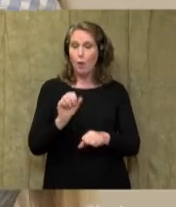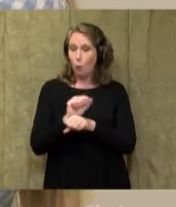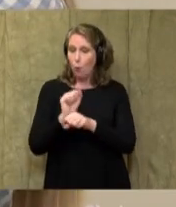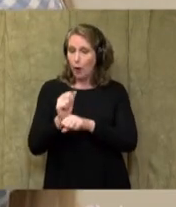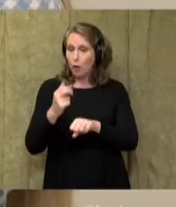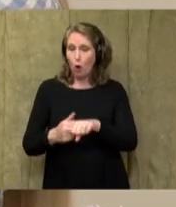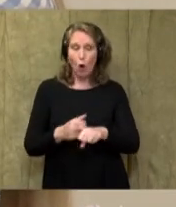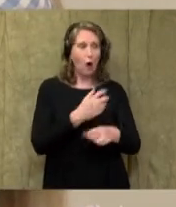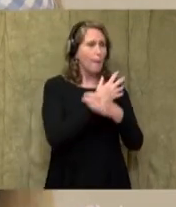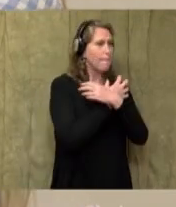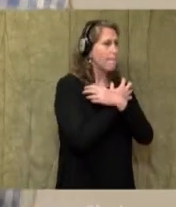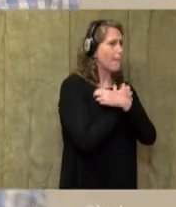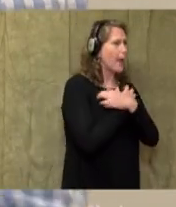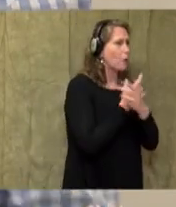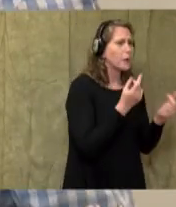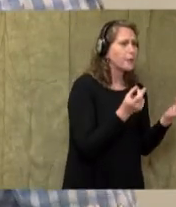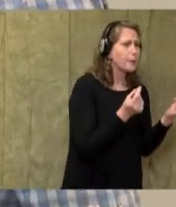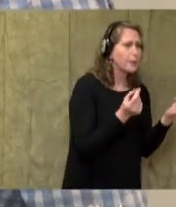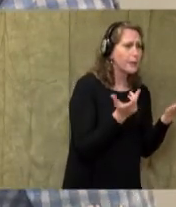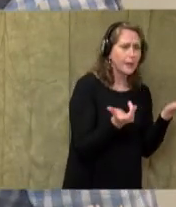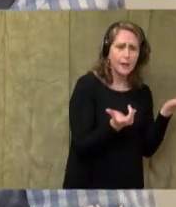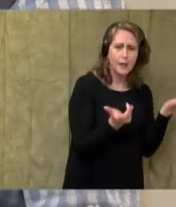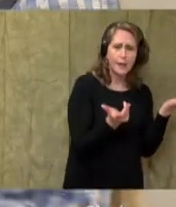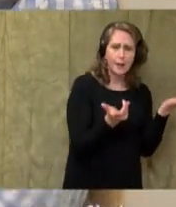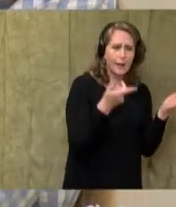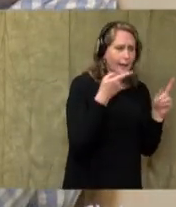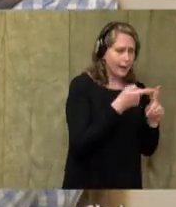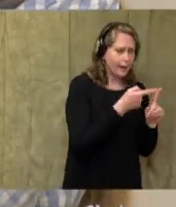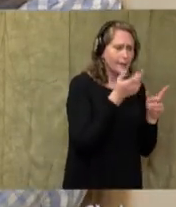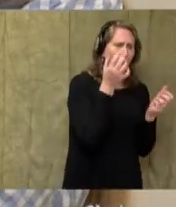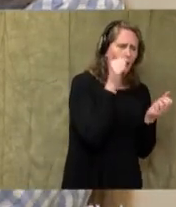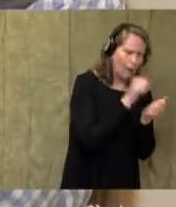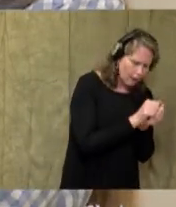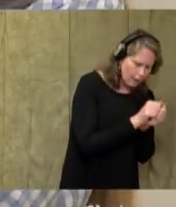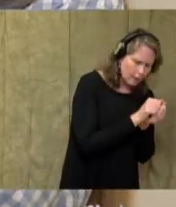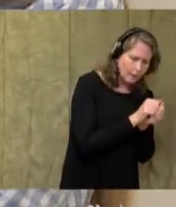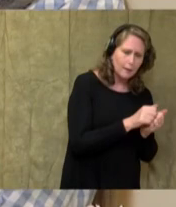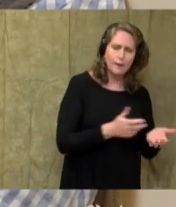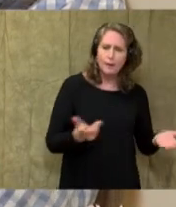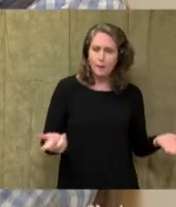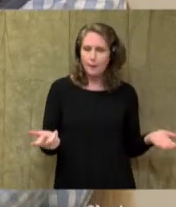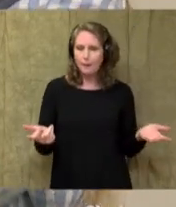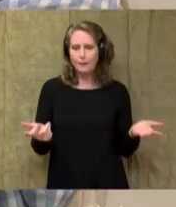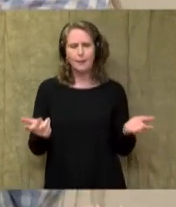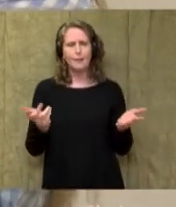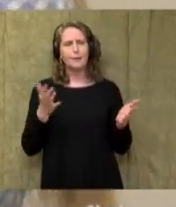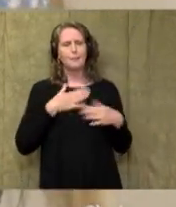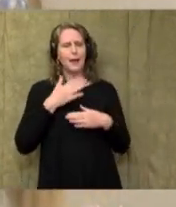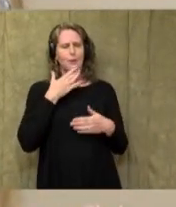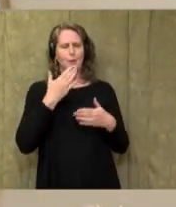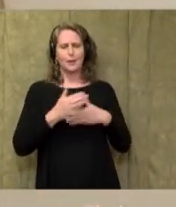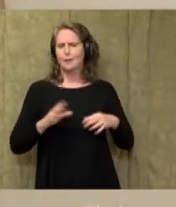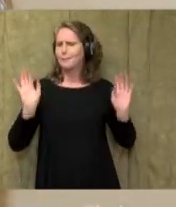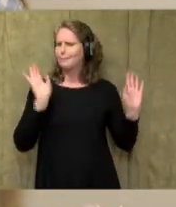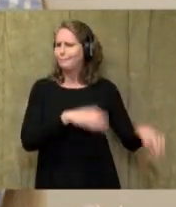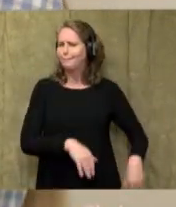And what is Bear doing? He is snoozing in the corner. Oh my goodness.